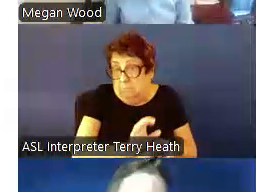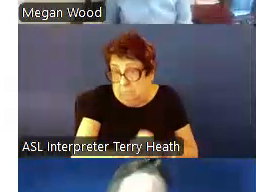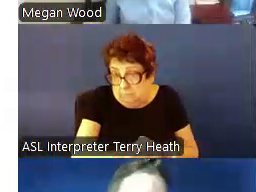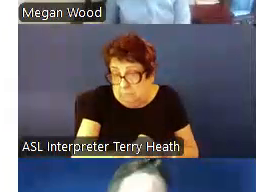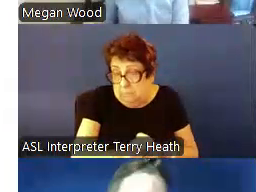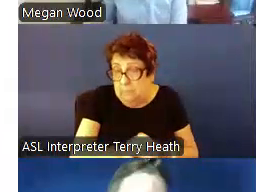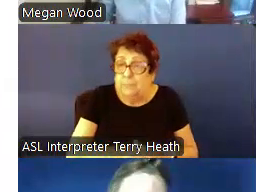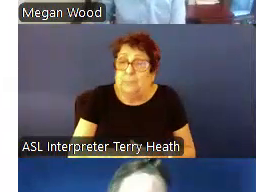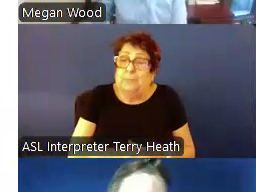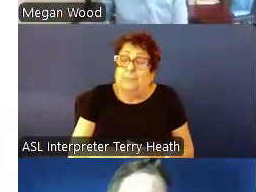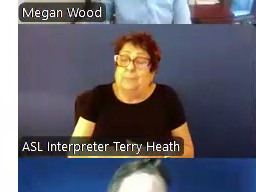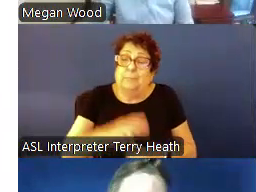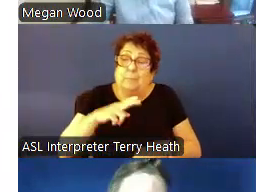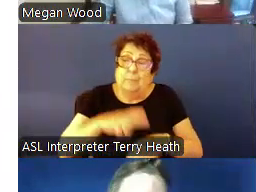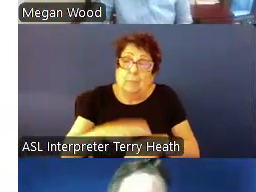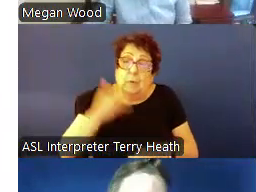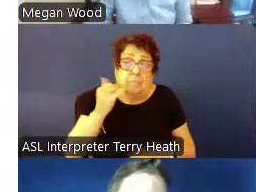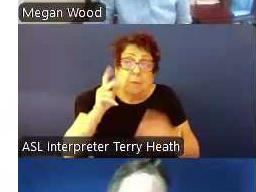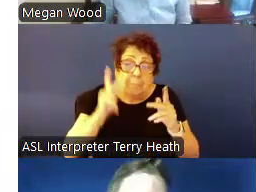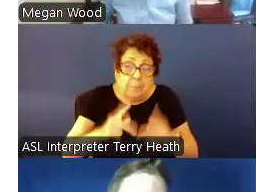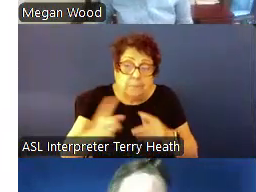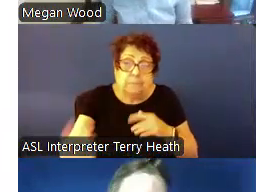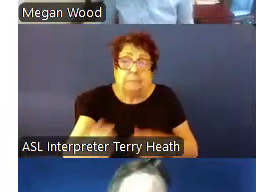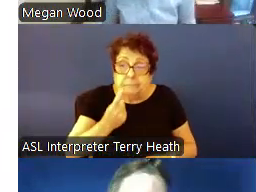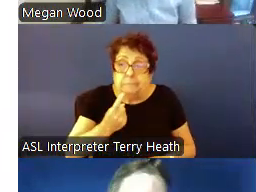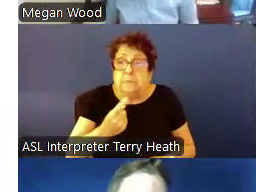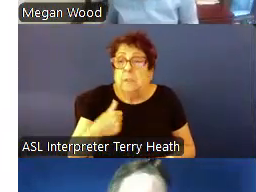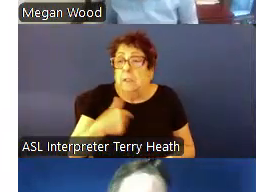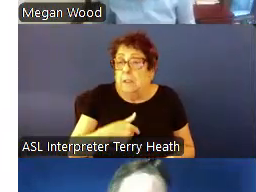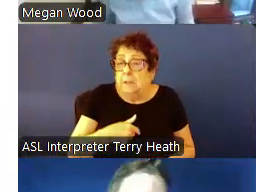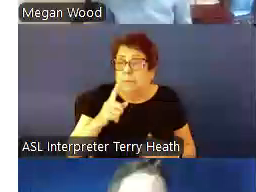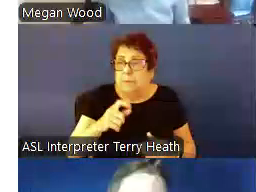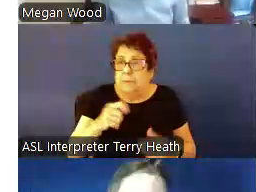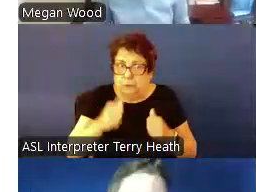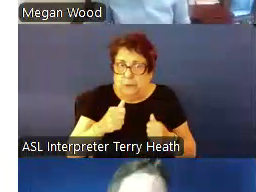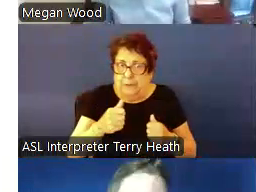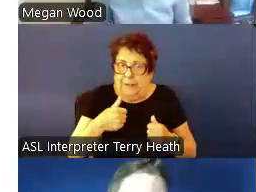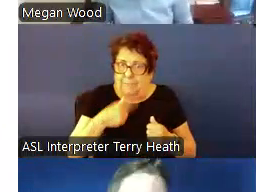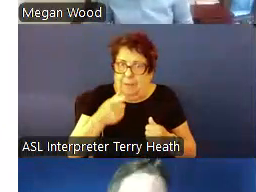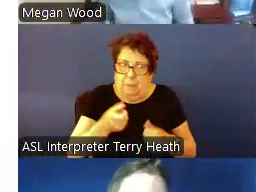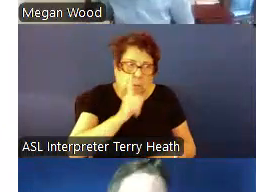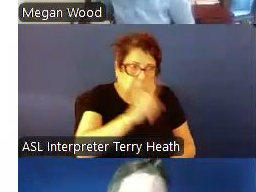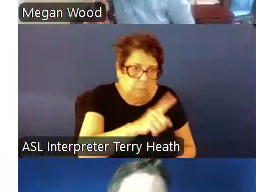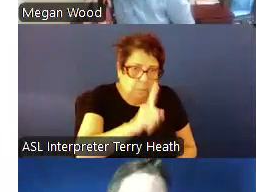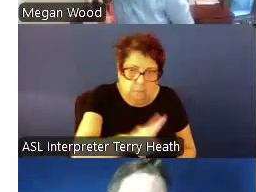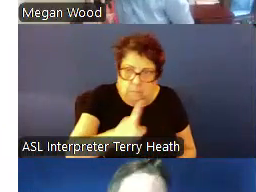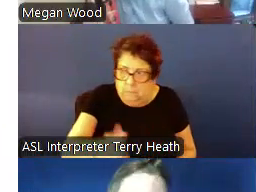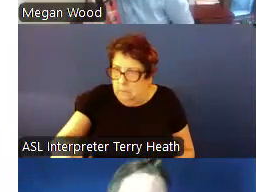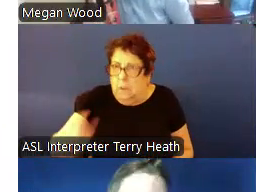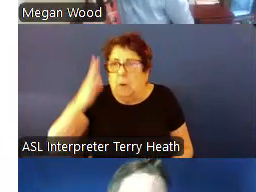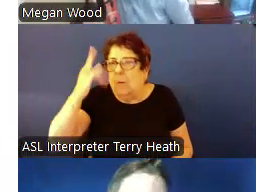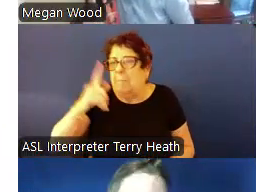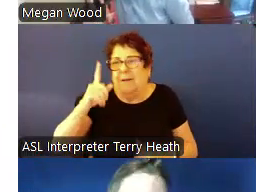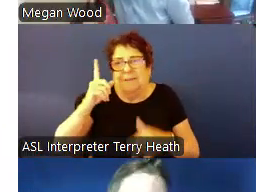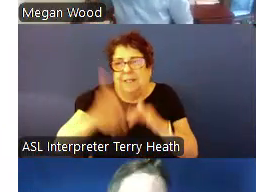comes to us, we do have to try to get them to go to other entities because we cannot duplicate services for